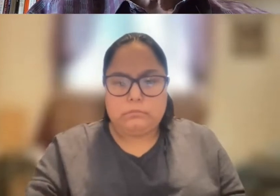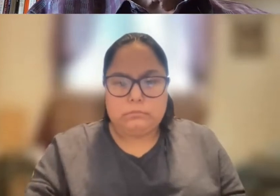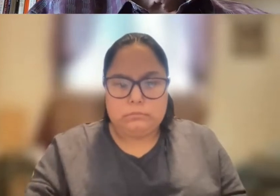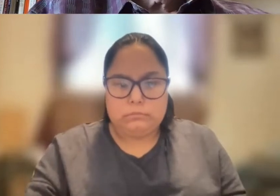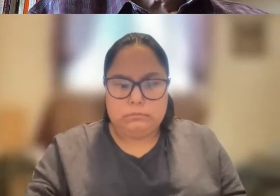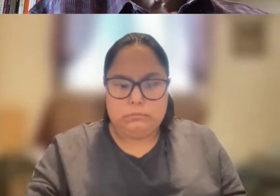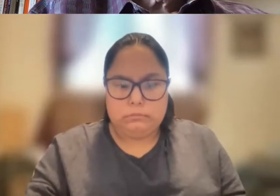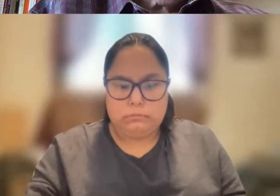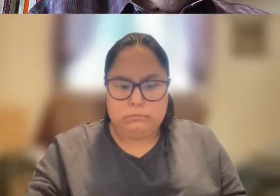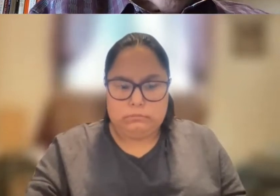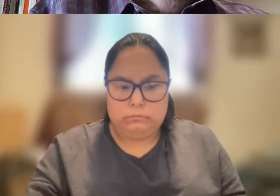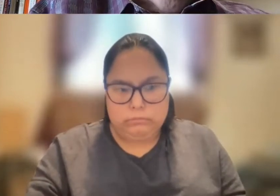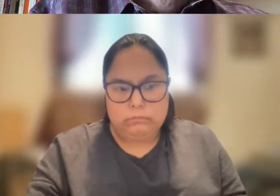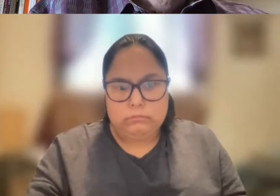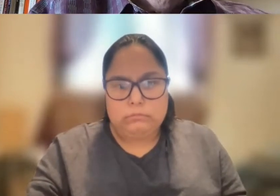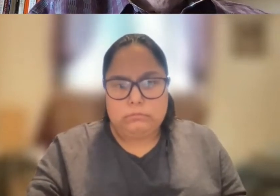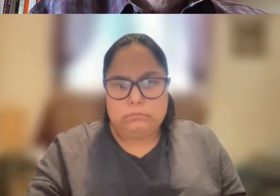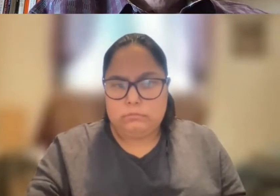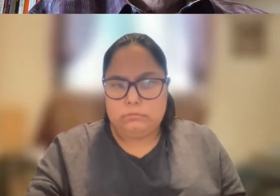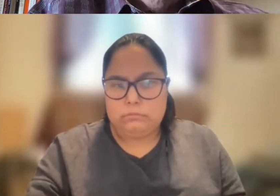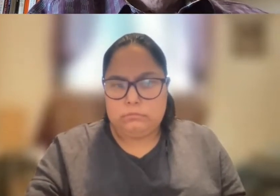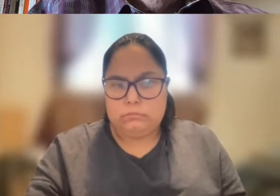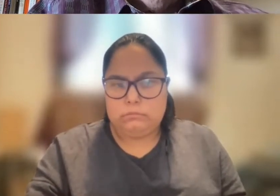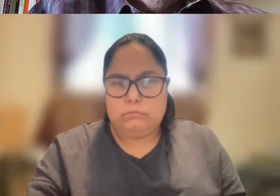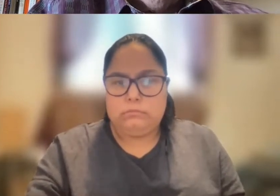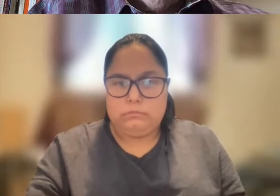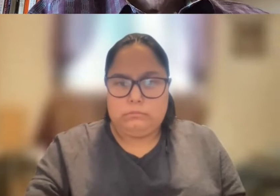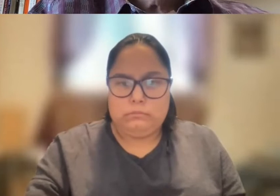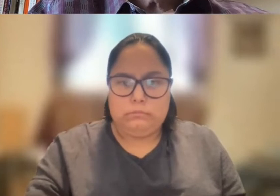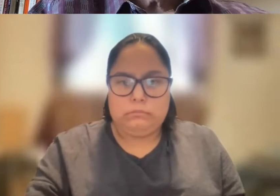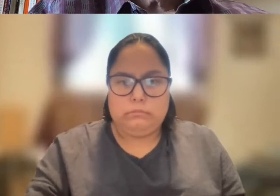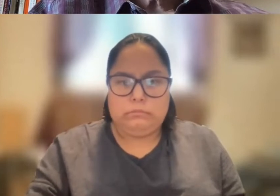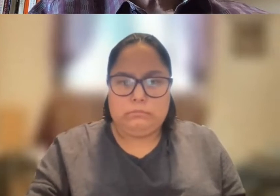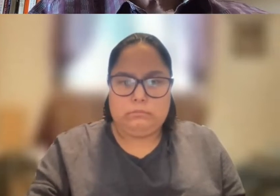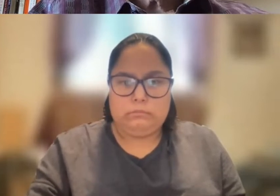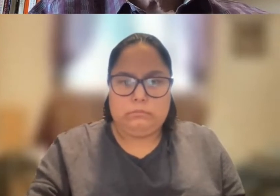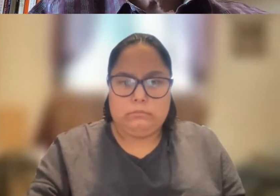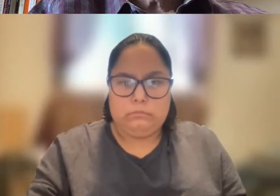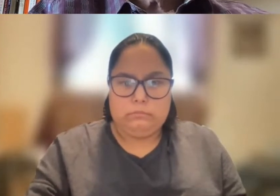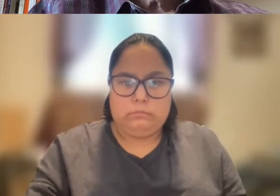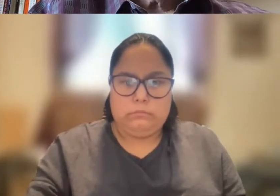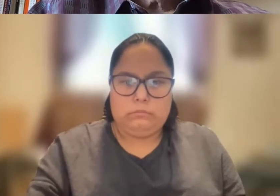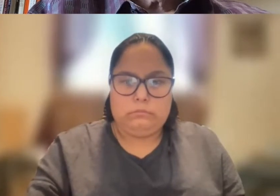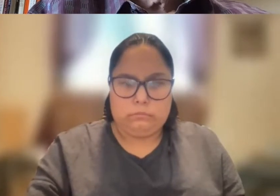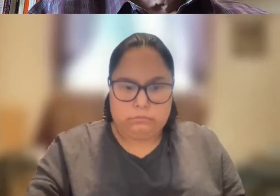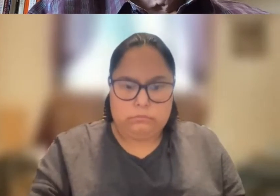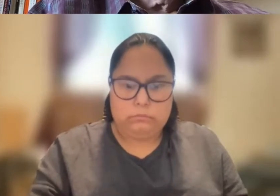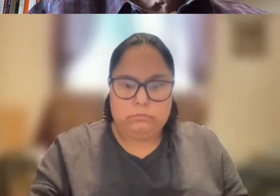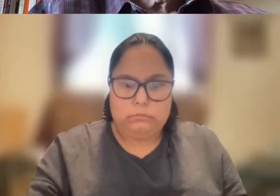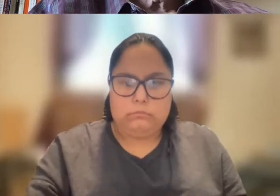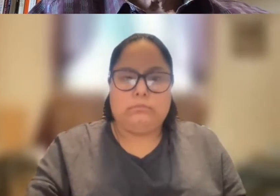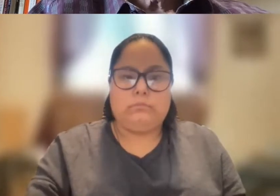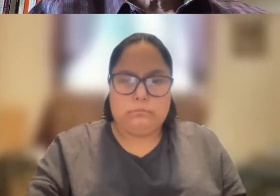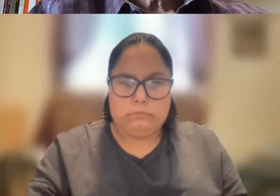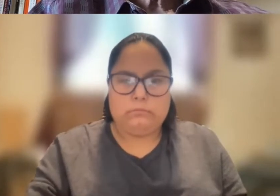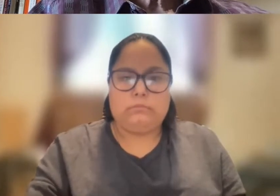progress made in the industry, let's call it that, I guess, over the last 3 or 4 years, but it's just as clear maybe